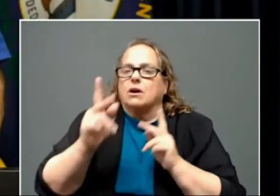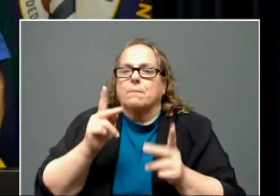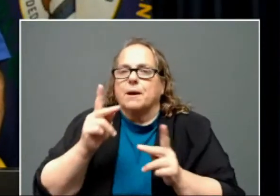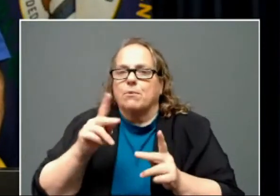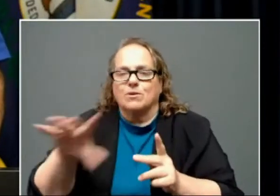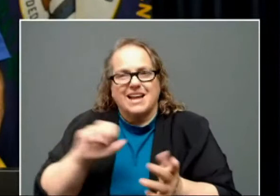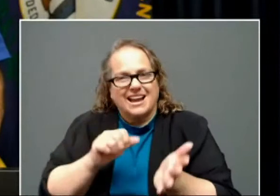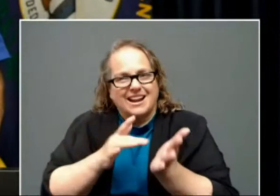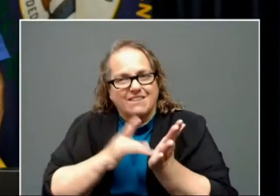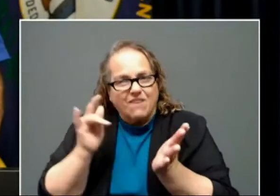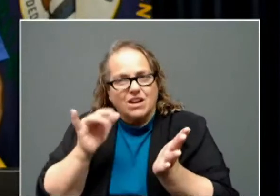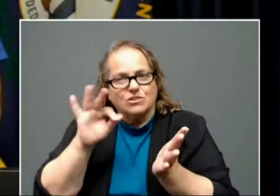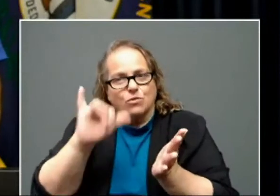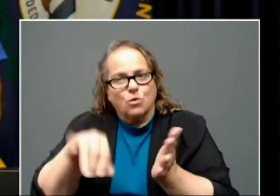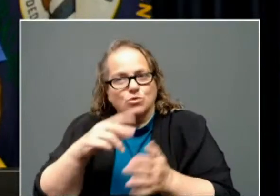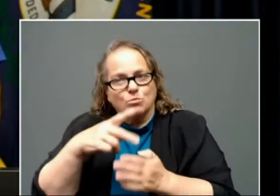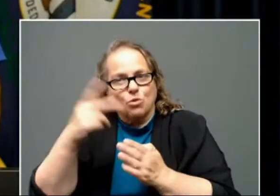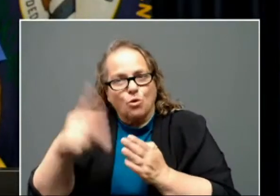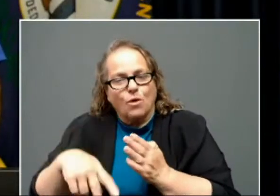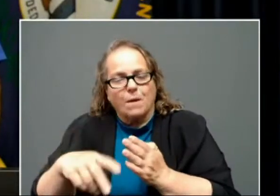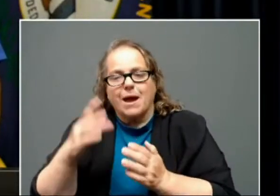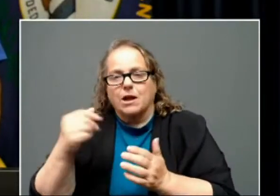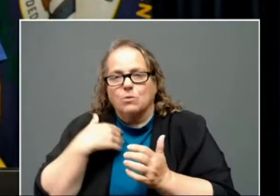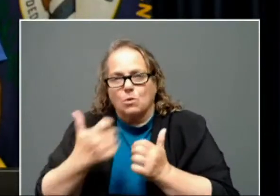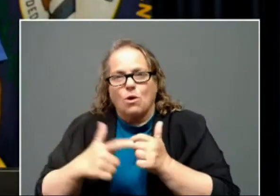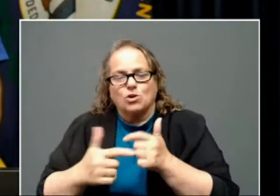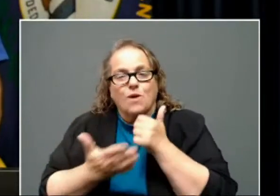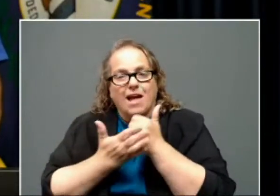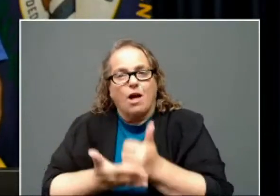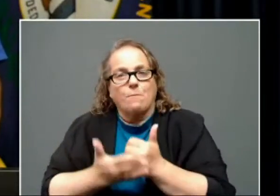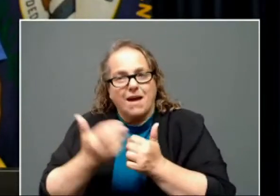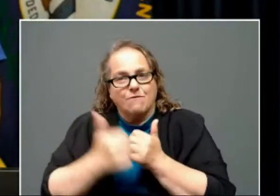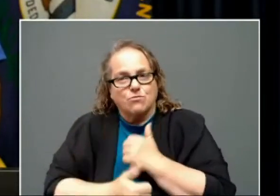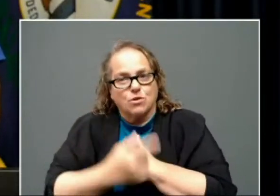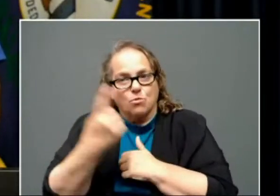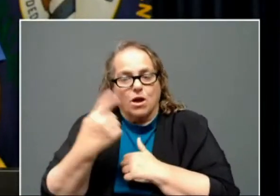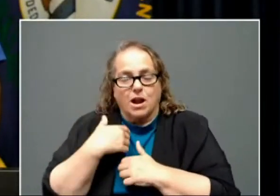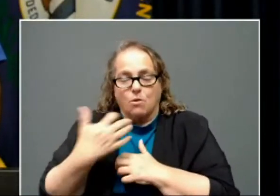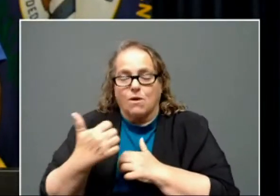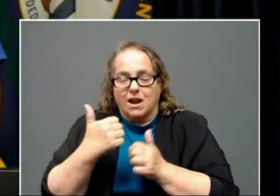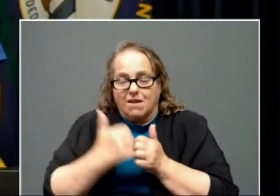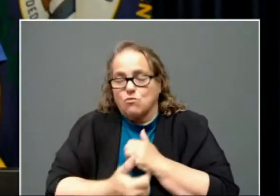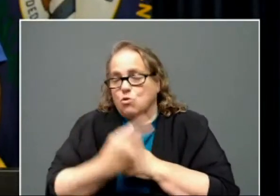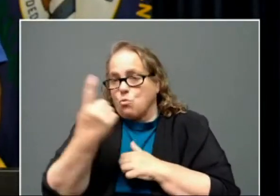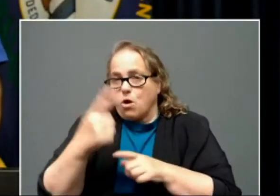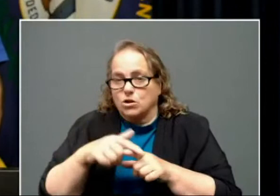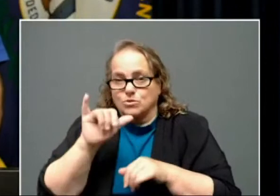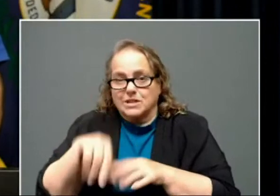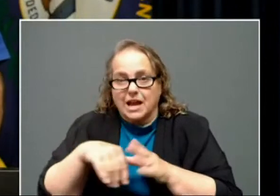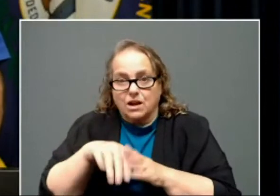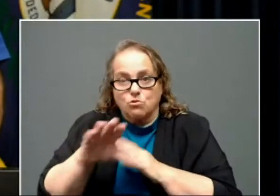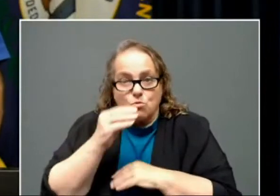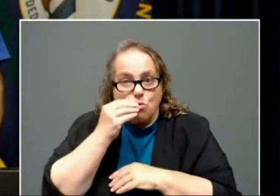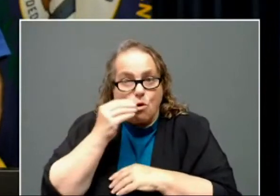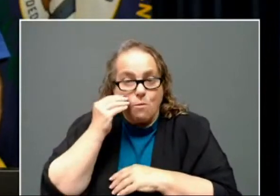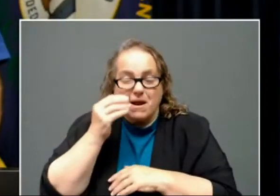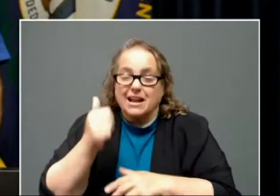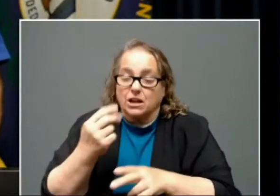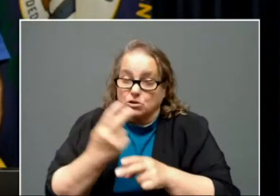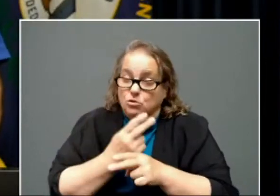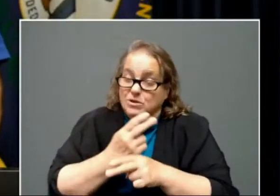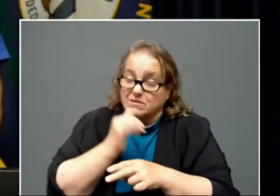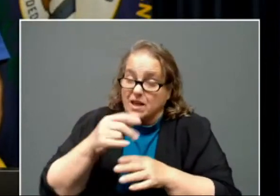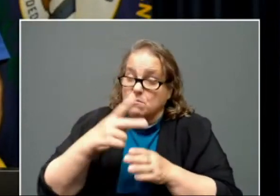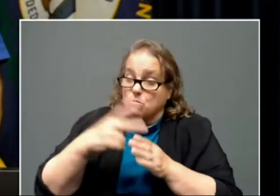of those programs, and we want to help everybody because I want everybody to be able to stay in their home and they can use that program to pay their